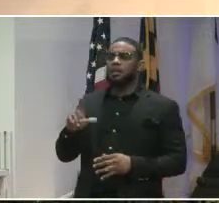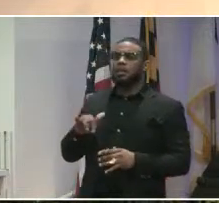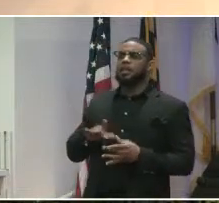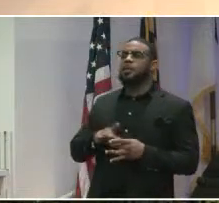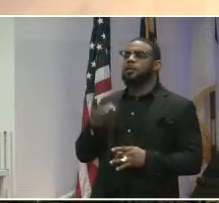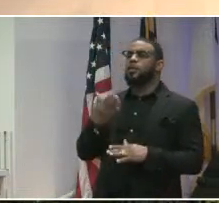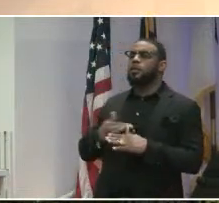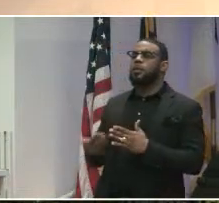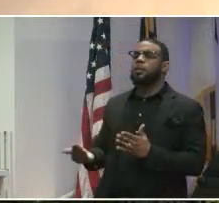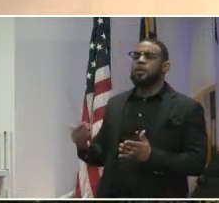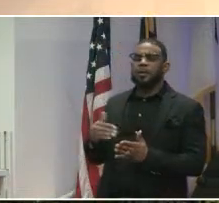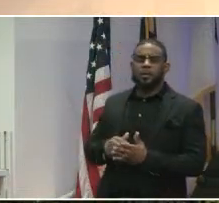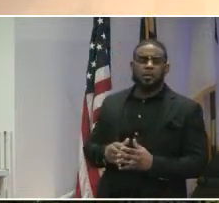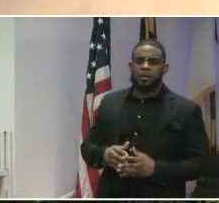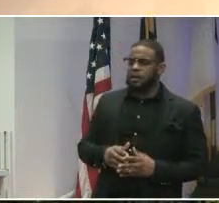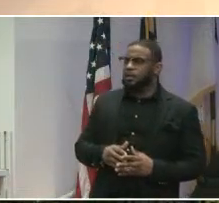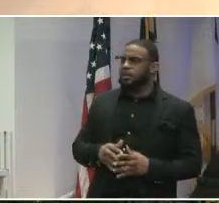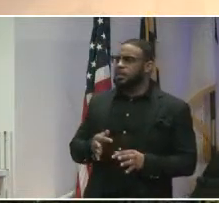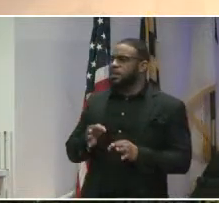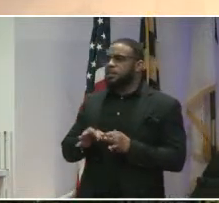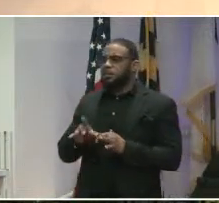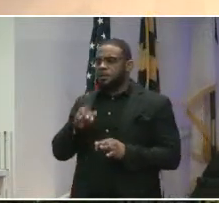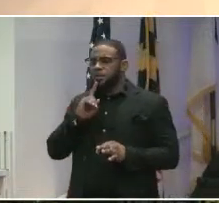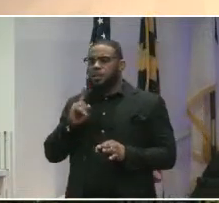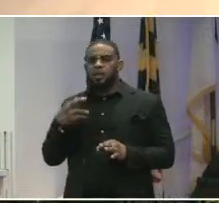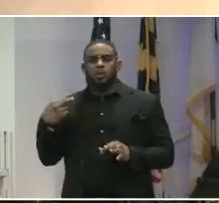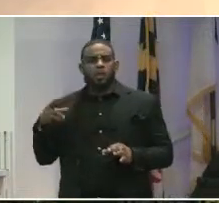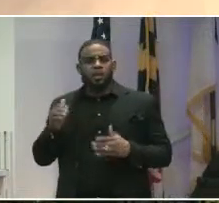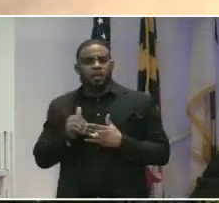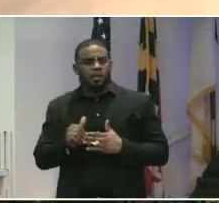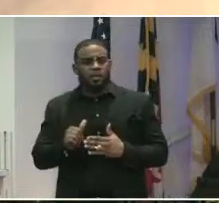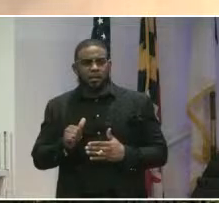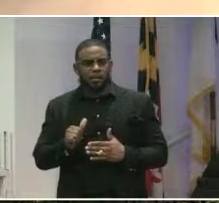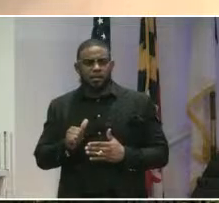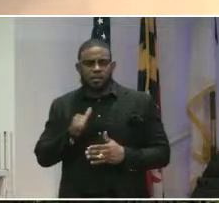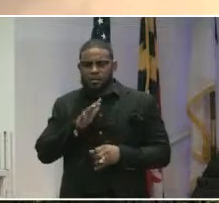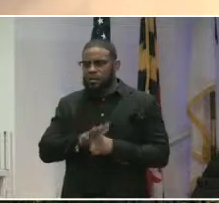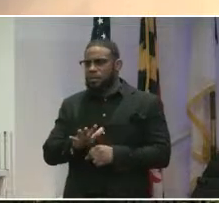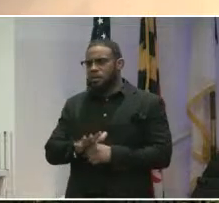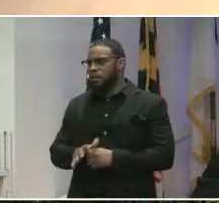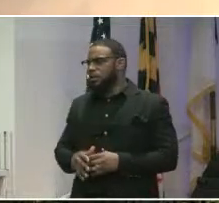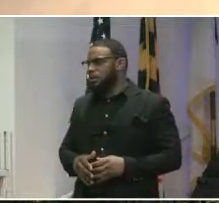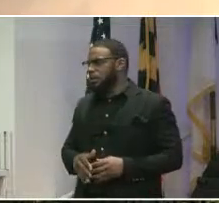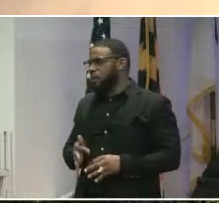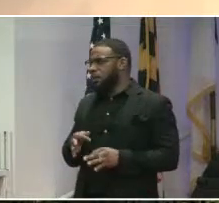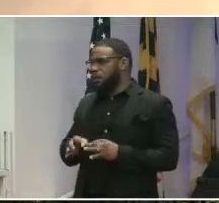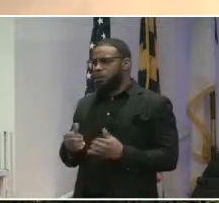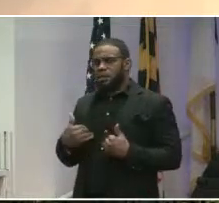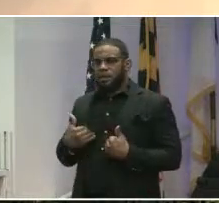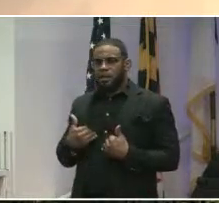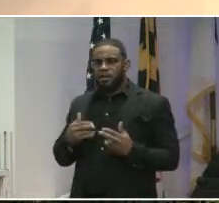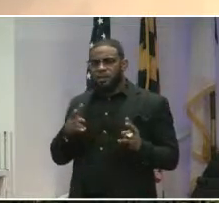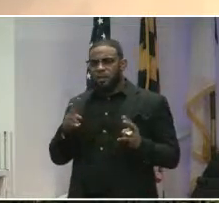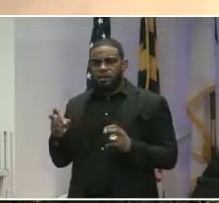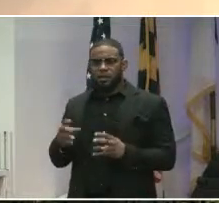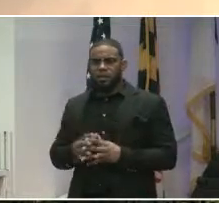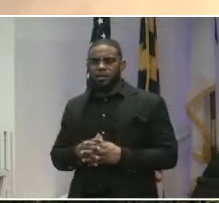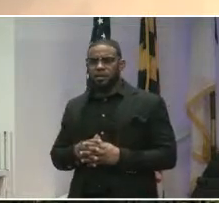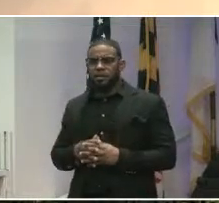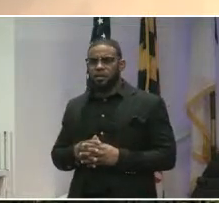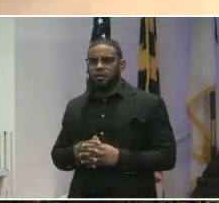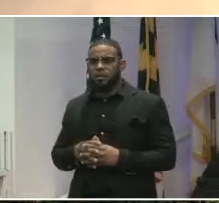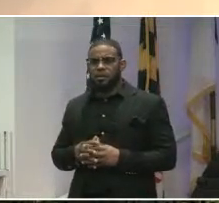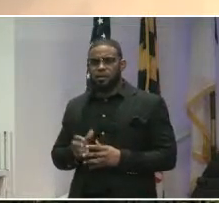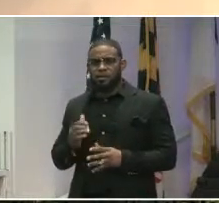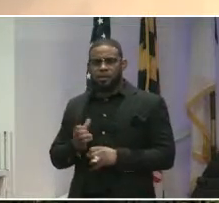spiritual rebirth. Simply being a religious leader wouldn't cut it. Simply having a title